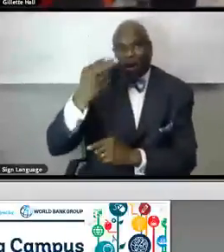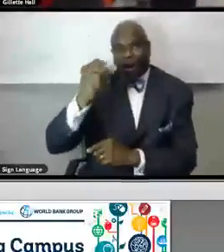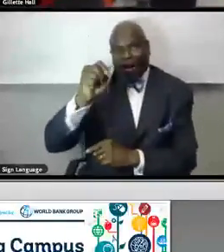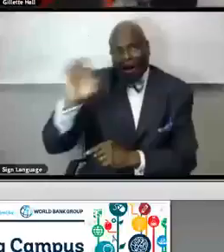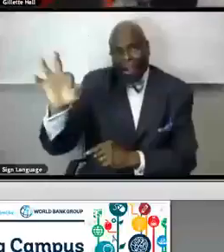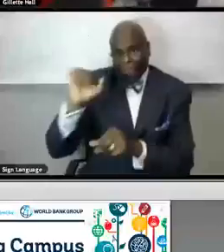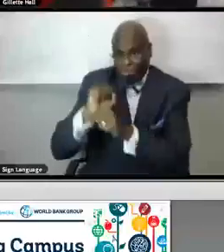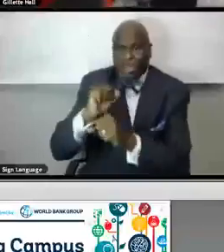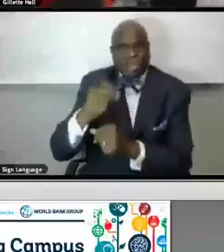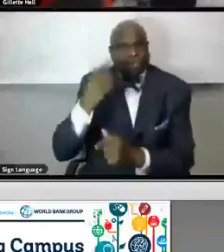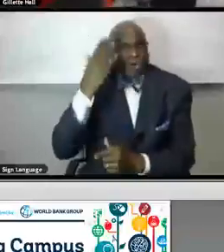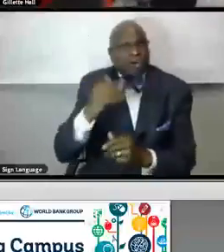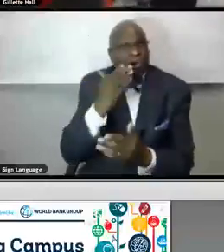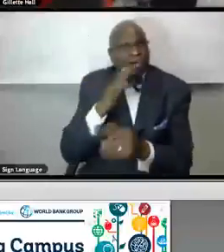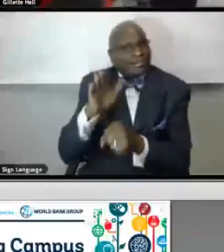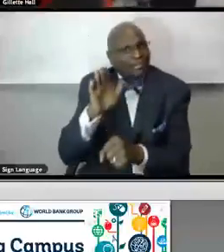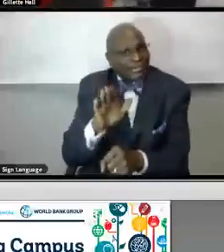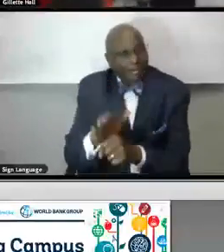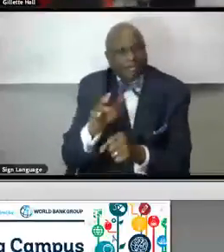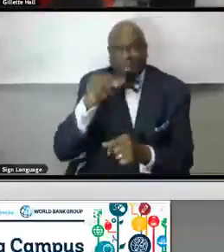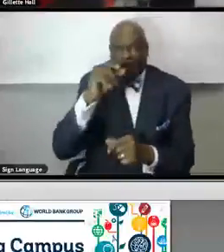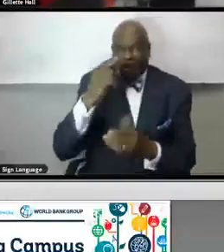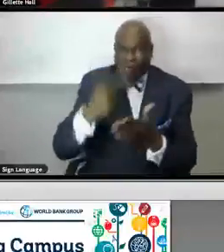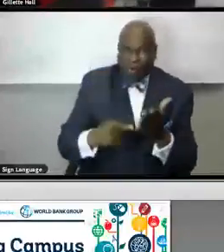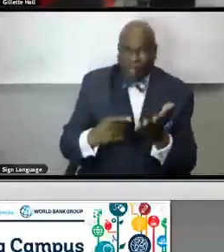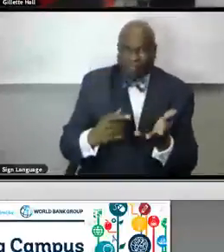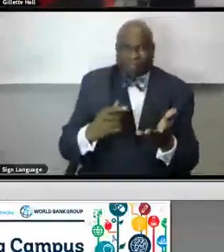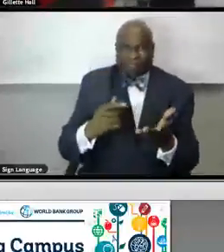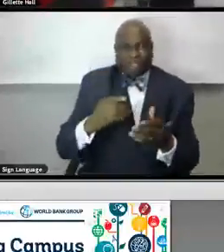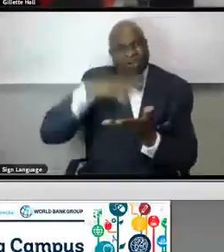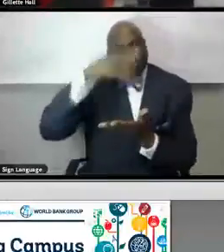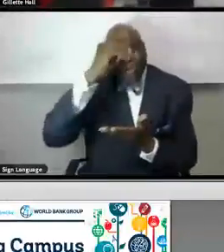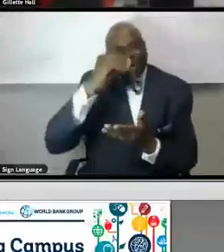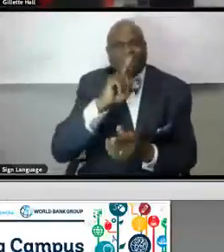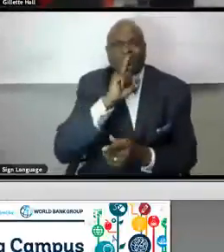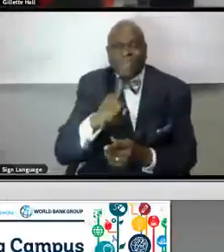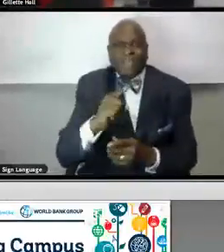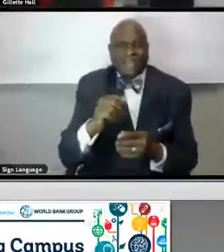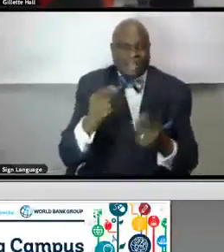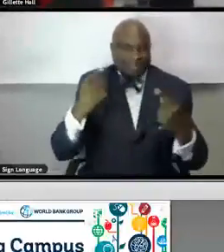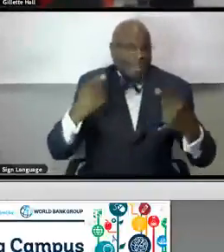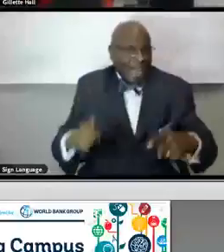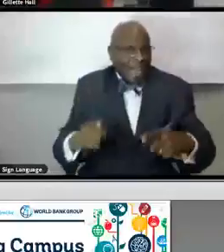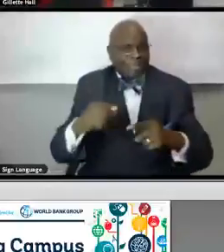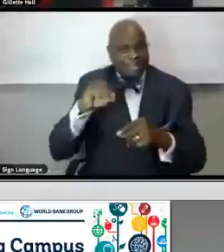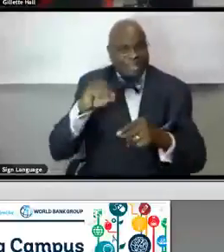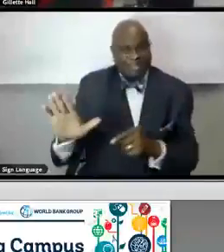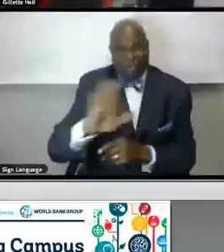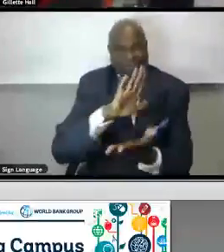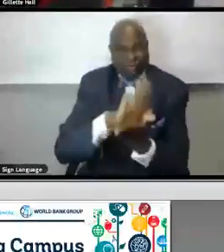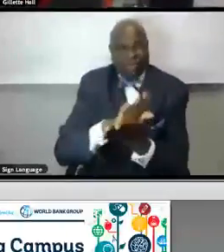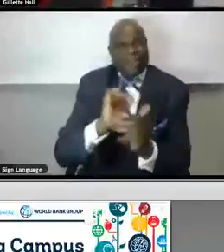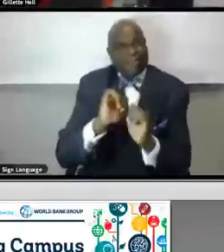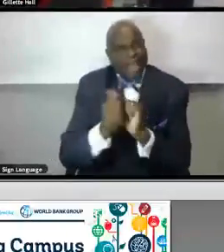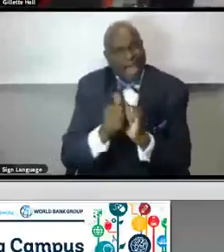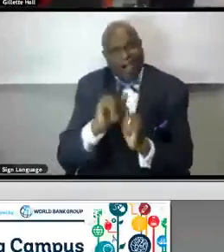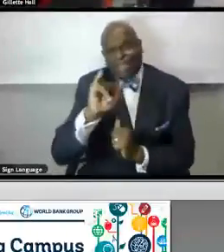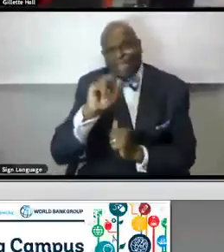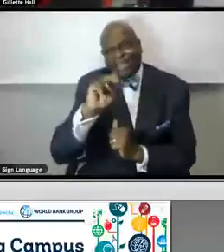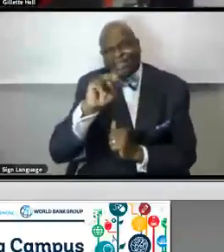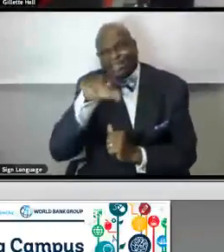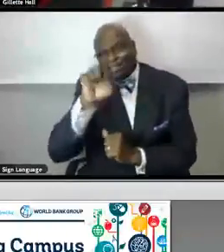work, we don't know well enough what learning is actually happening in those schools and how indigenous children